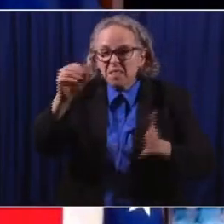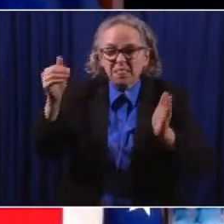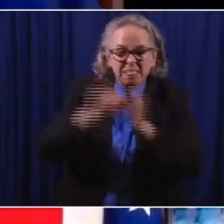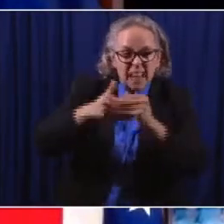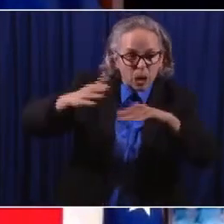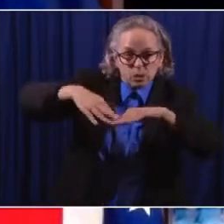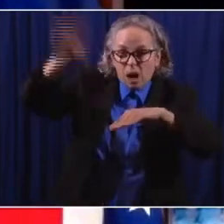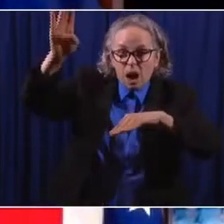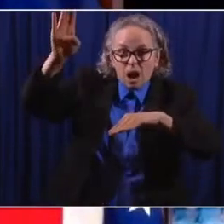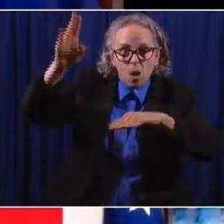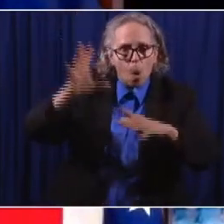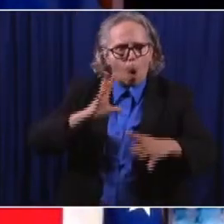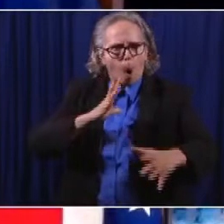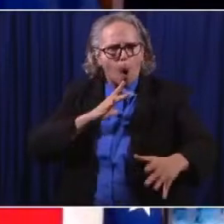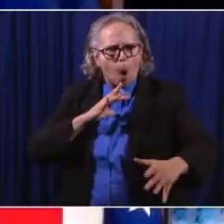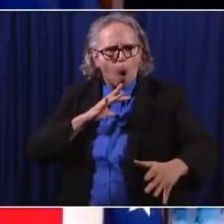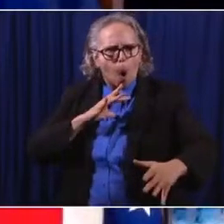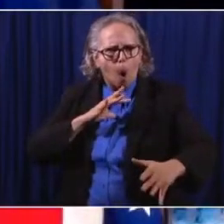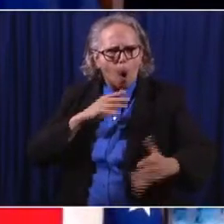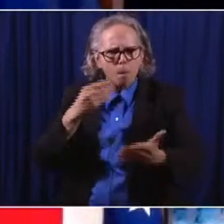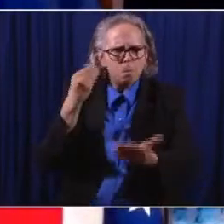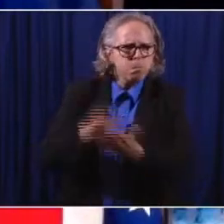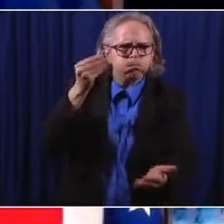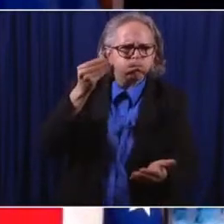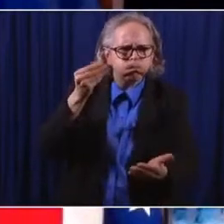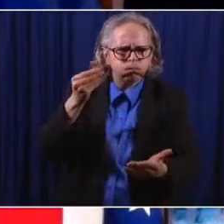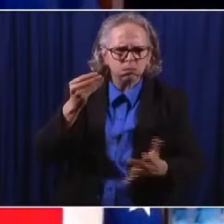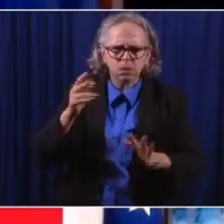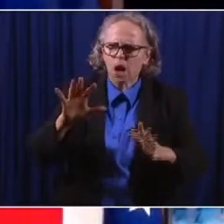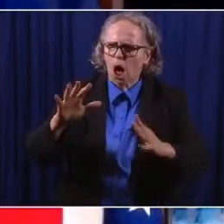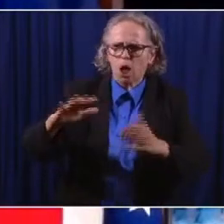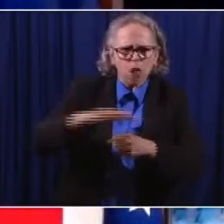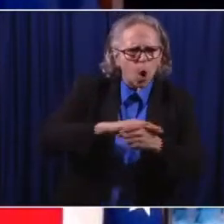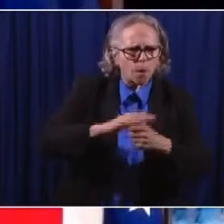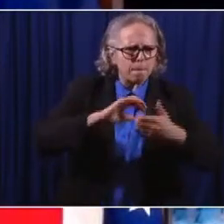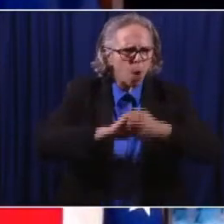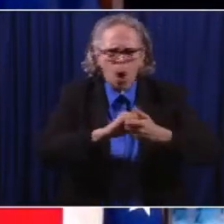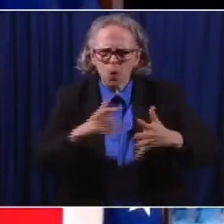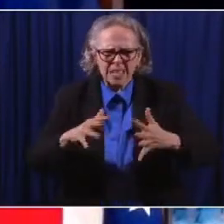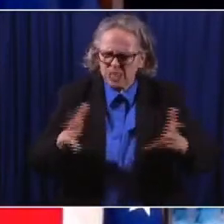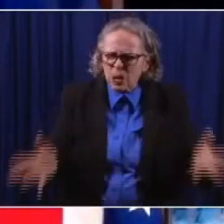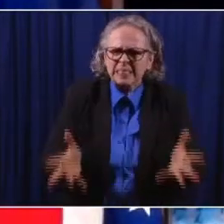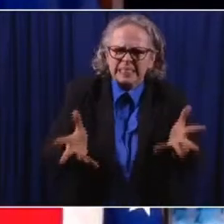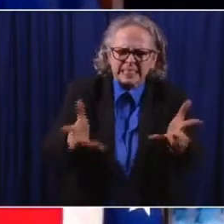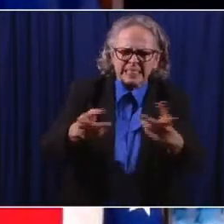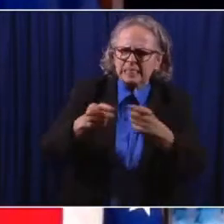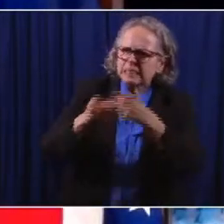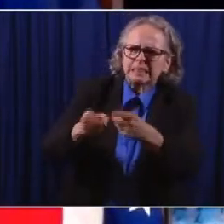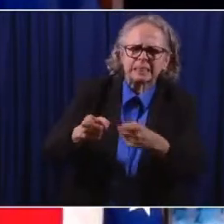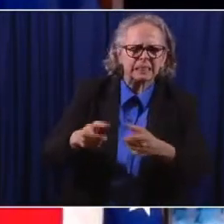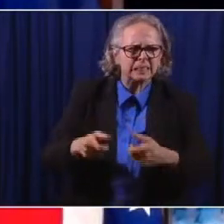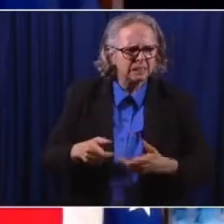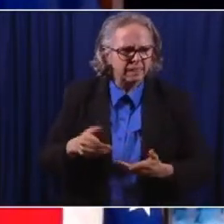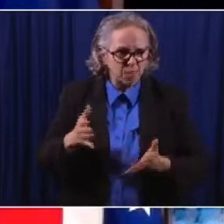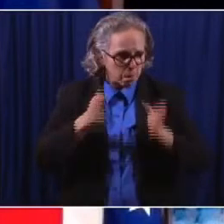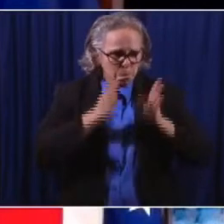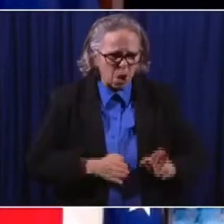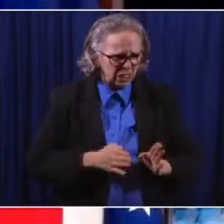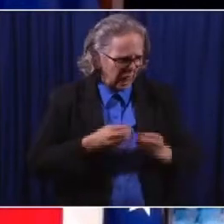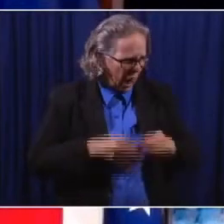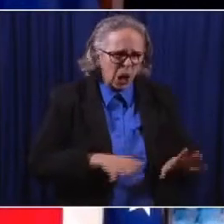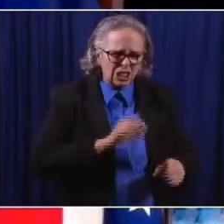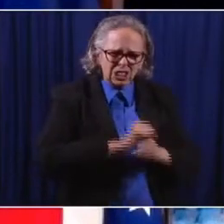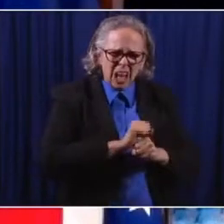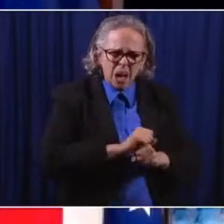working with our local partners to help people who've maybe been displaced in one particular industry find a job in